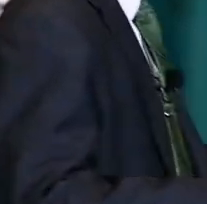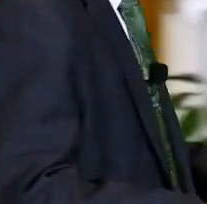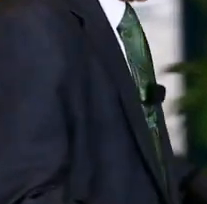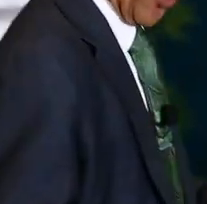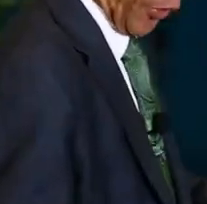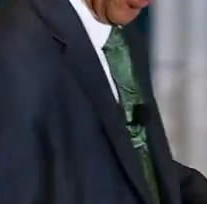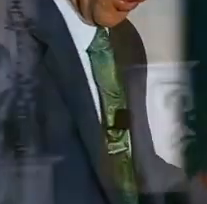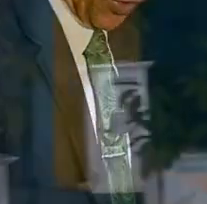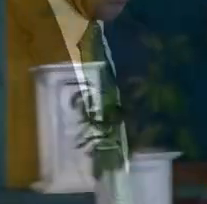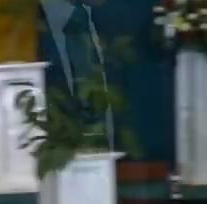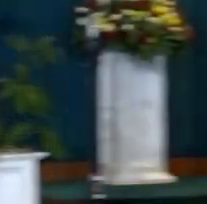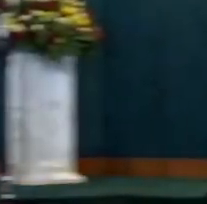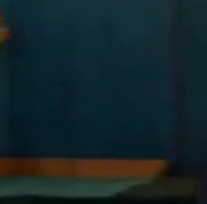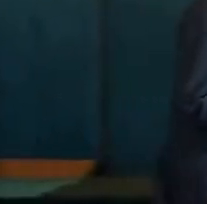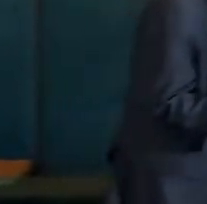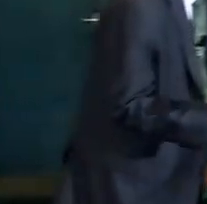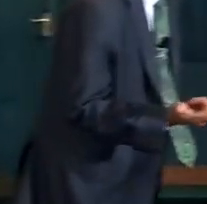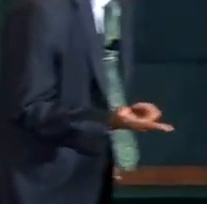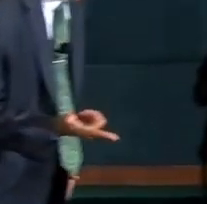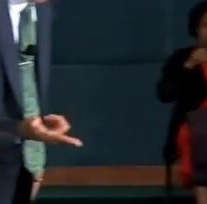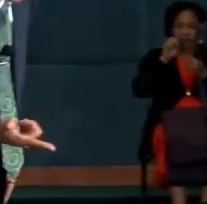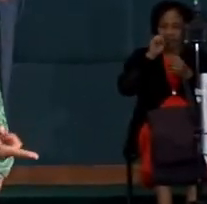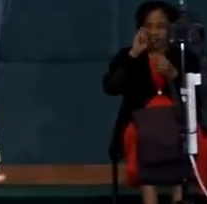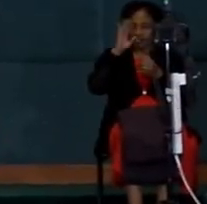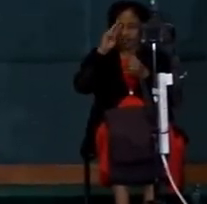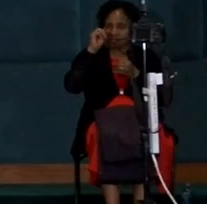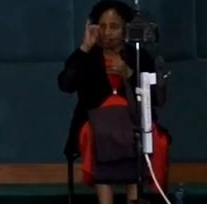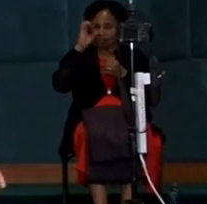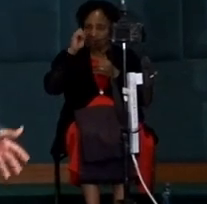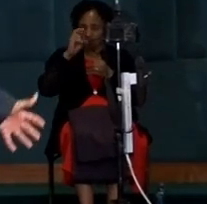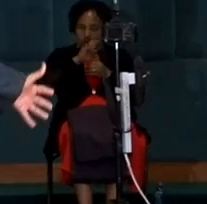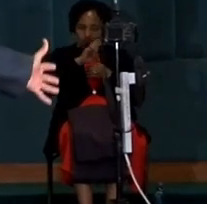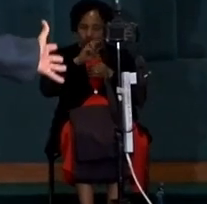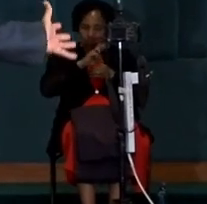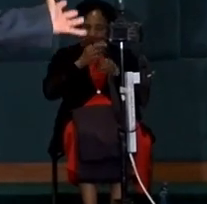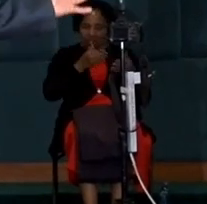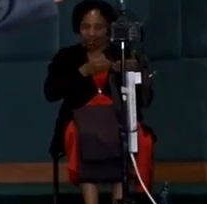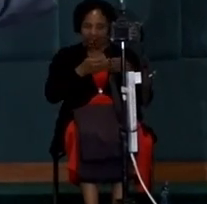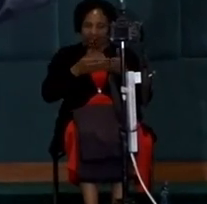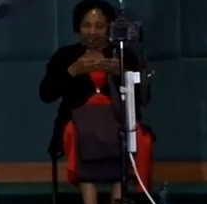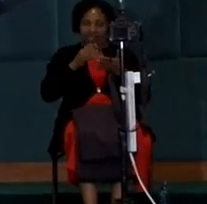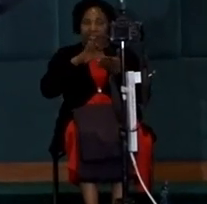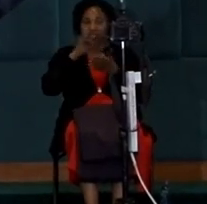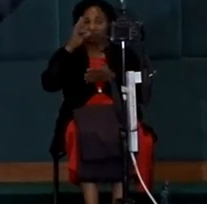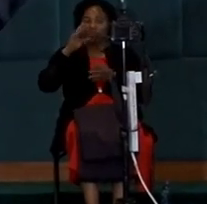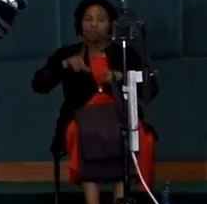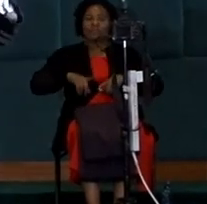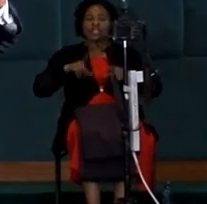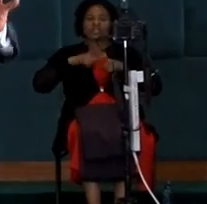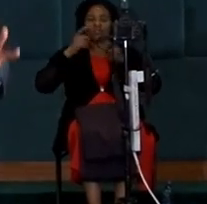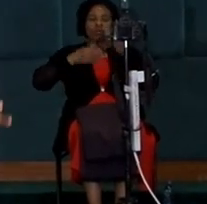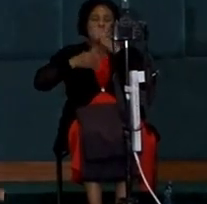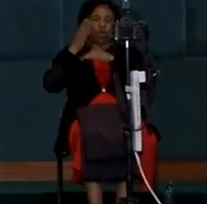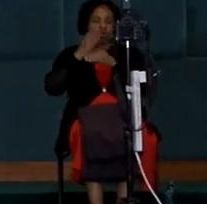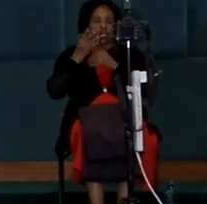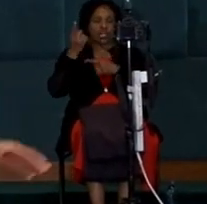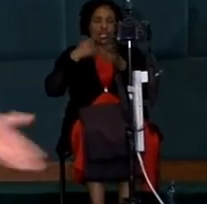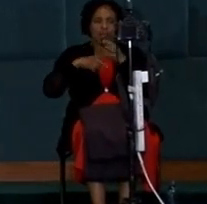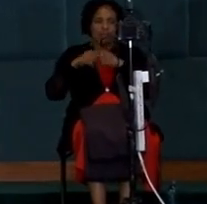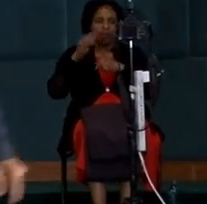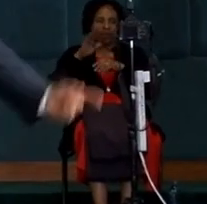Even before Simeon get a look at the baby, the spirit of the living God came down on